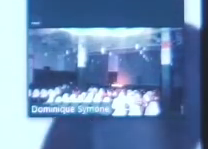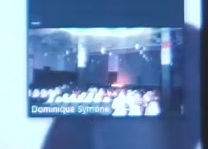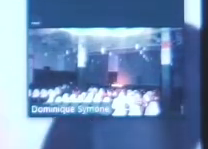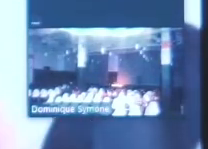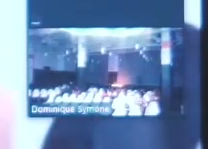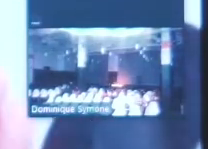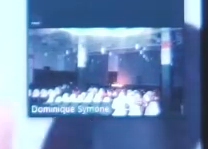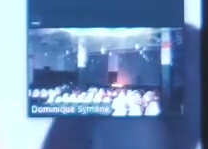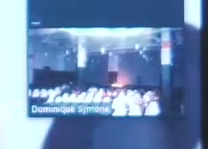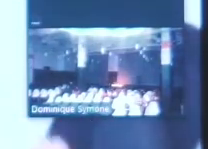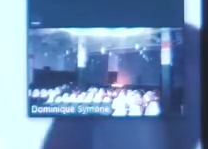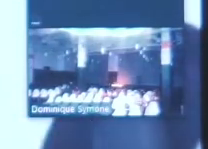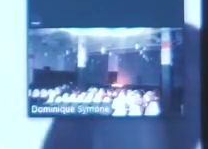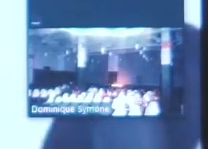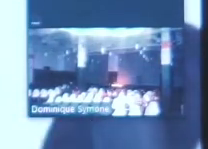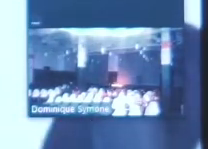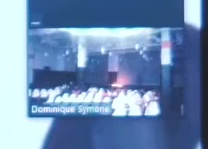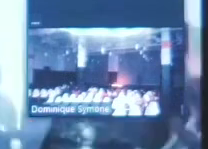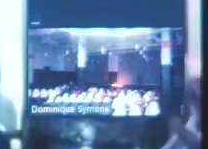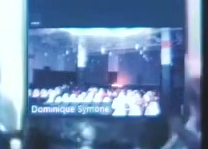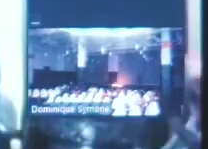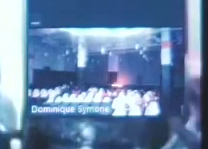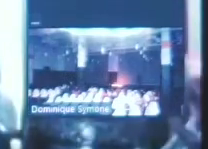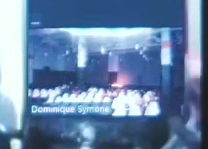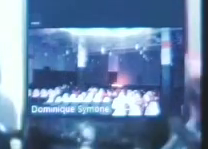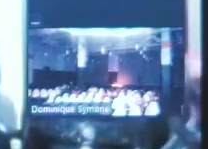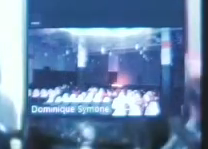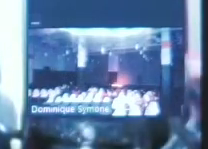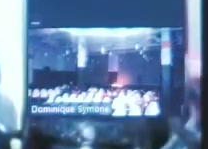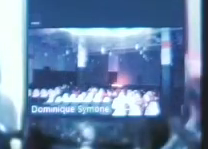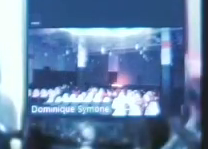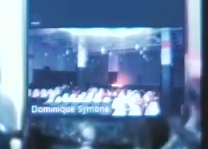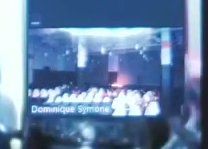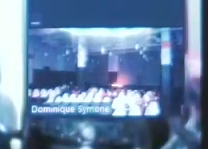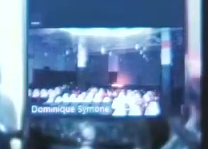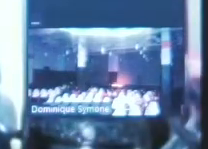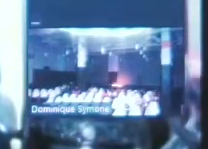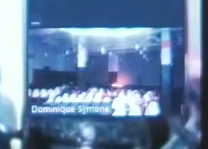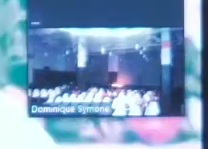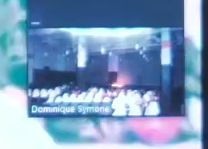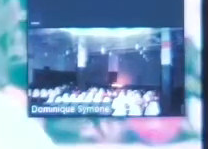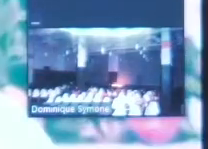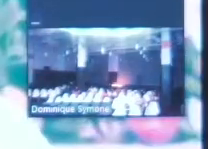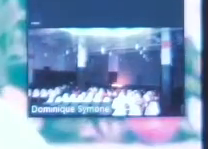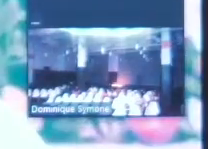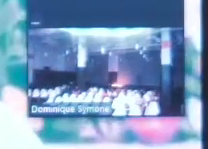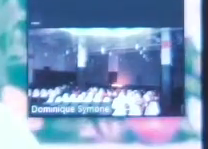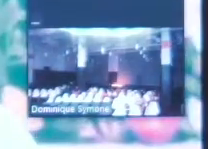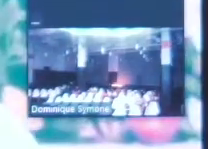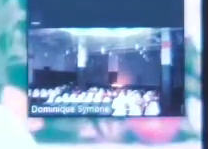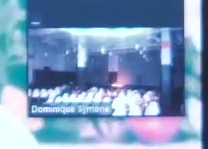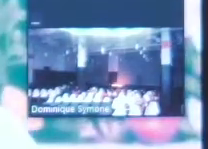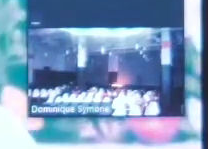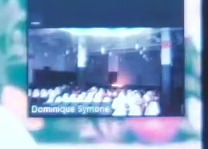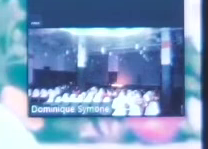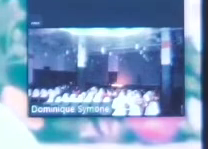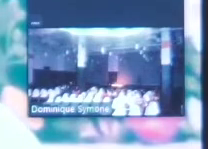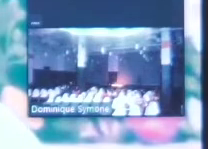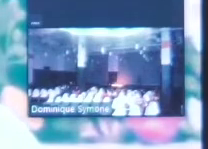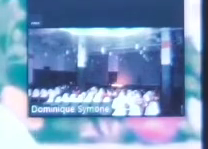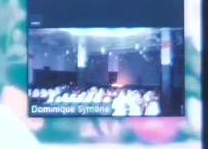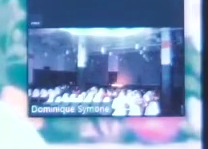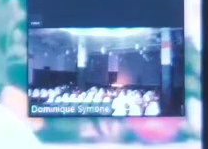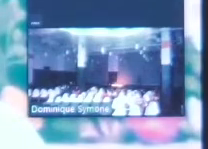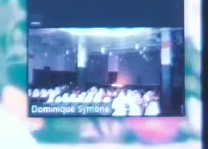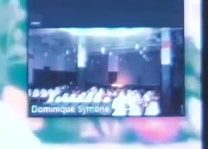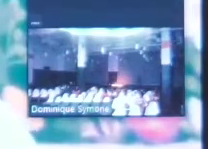think that I hate you. I don't care. Yes, Also, yes, say that. I just wanted to go back to the question you asked earlier, Sam, around